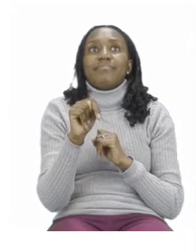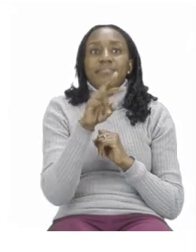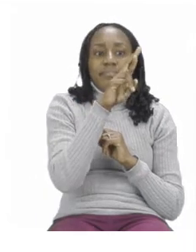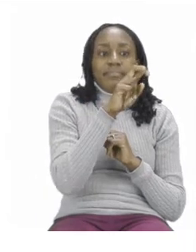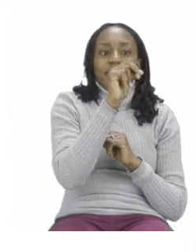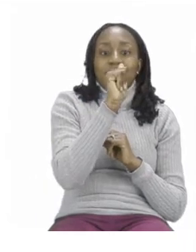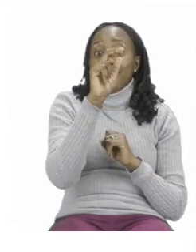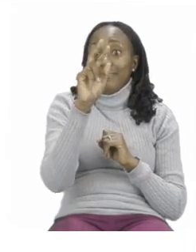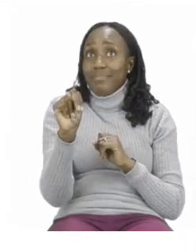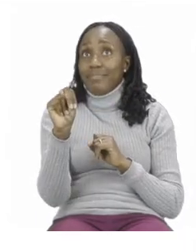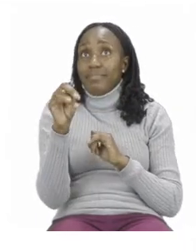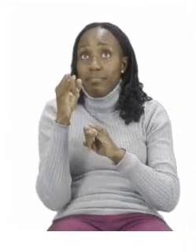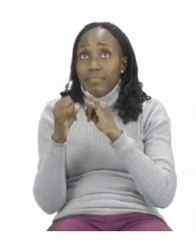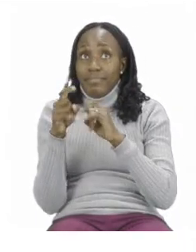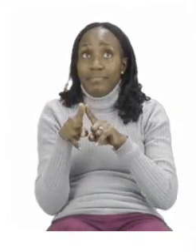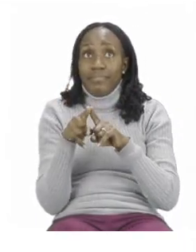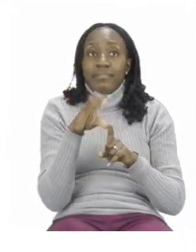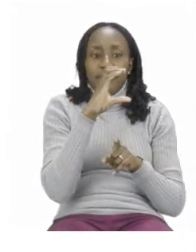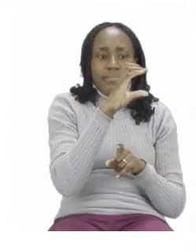Ran, fan.